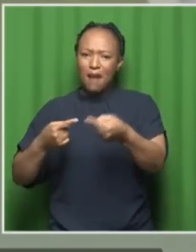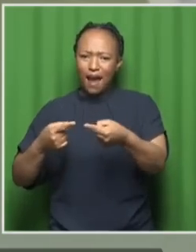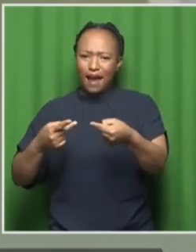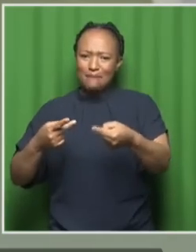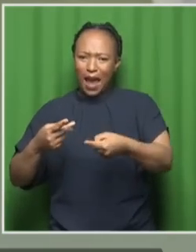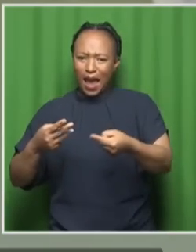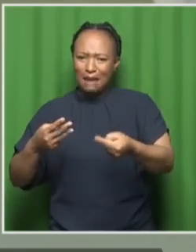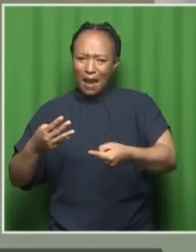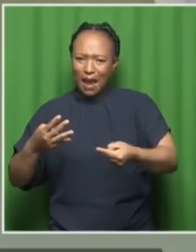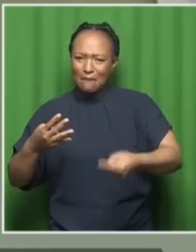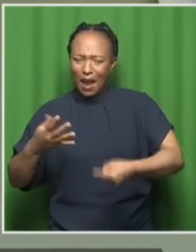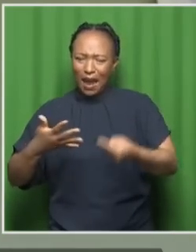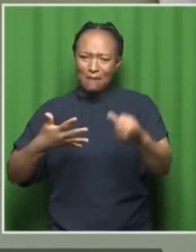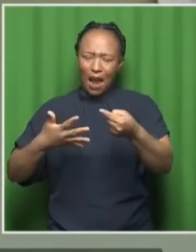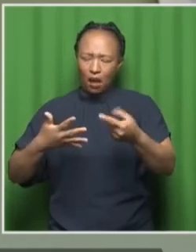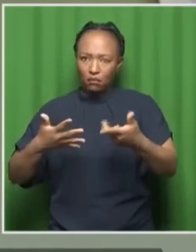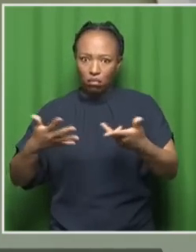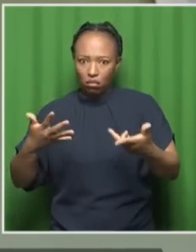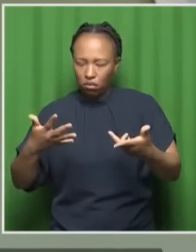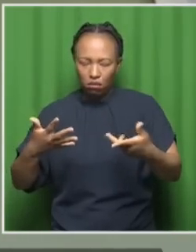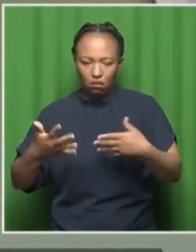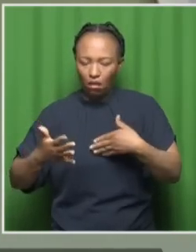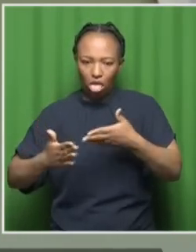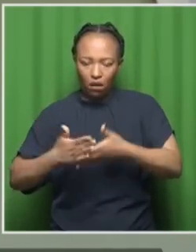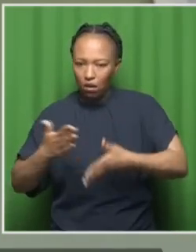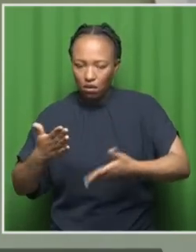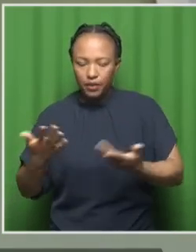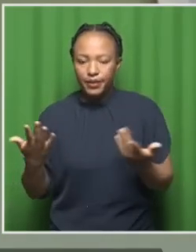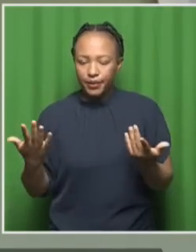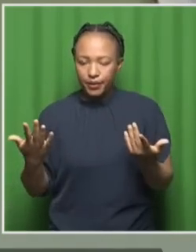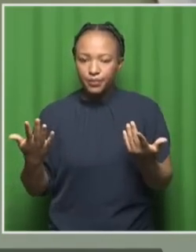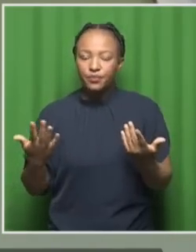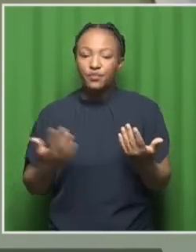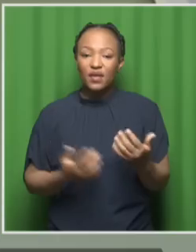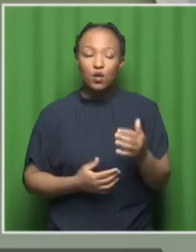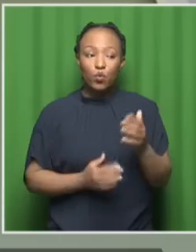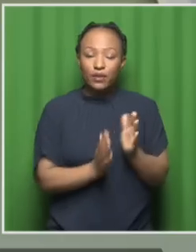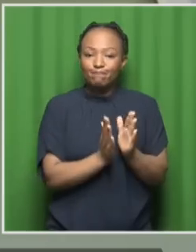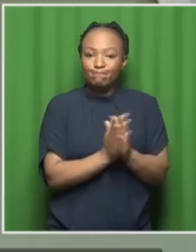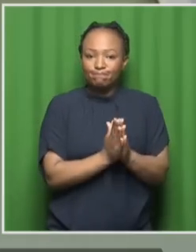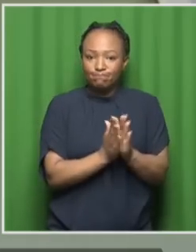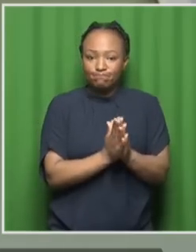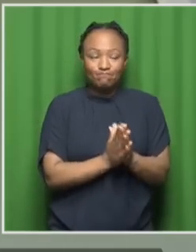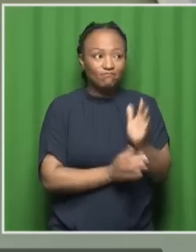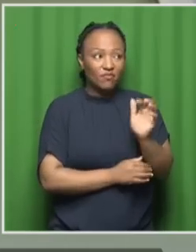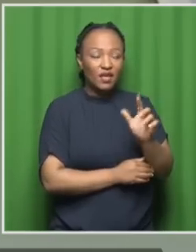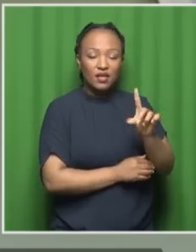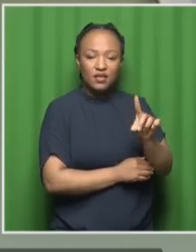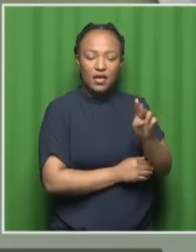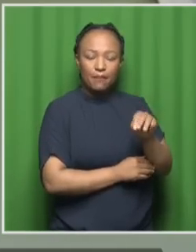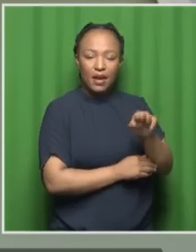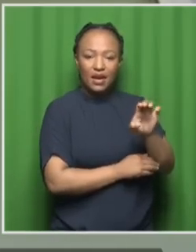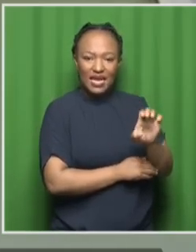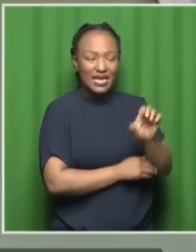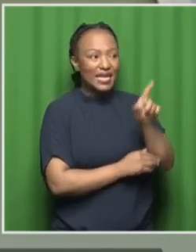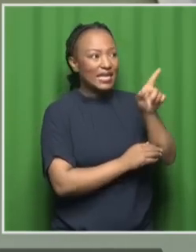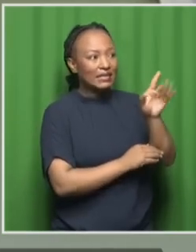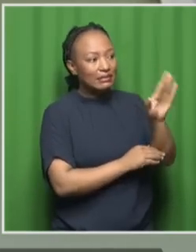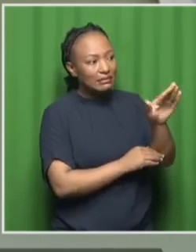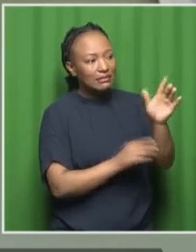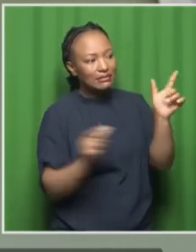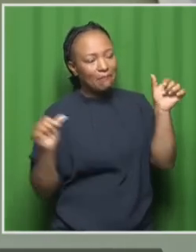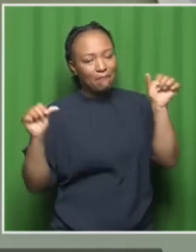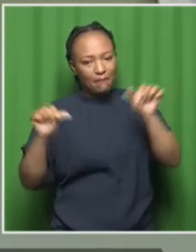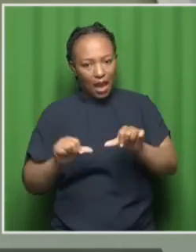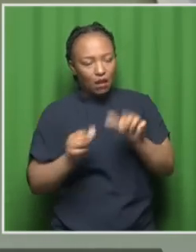we are calling upon is for the DMRE to come back so that we can resolve this as soon